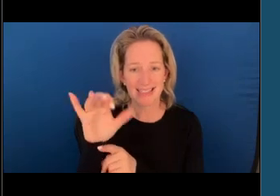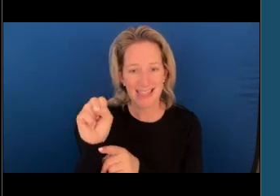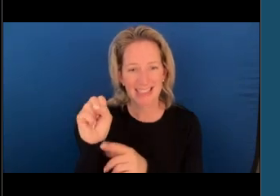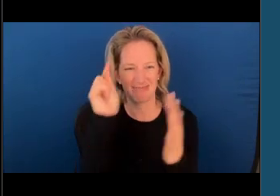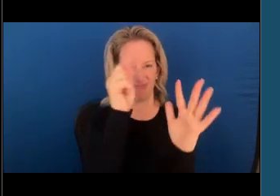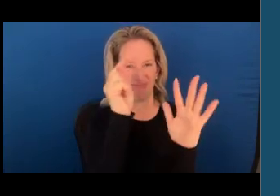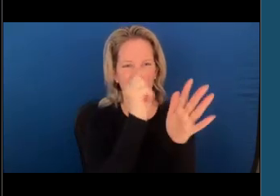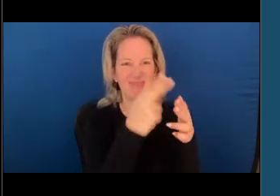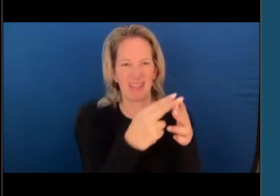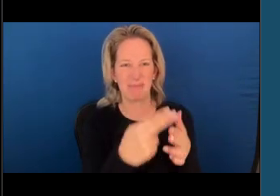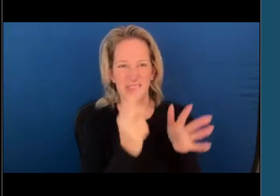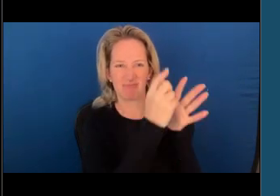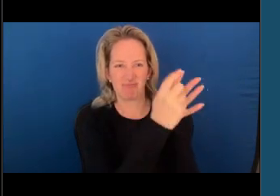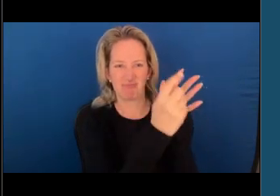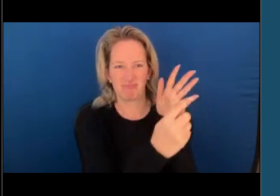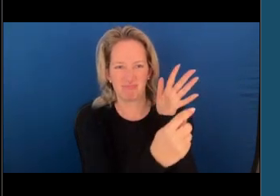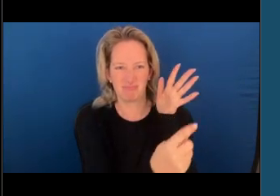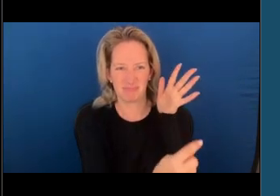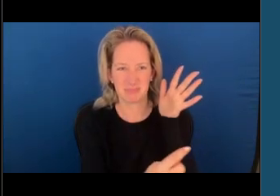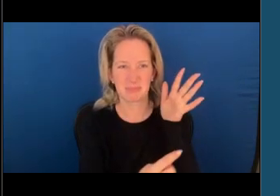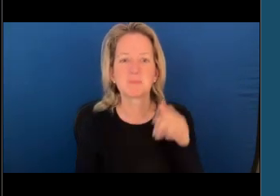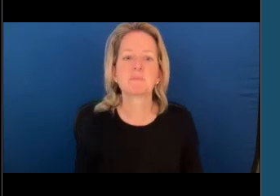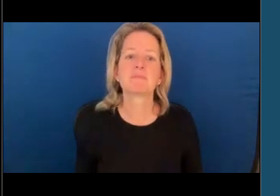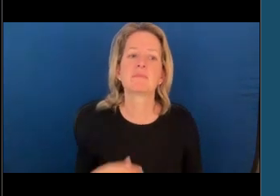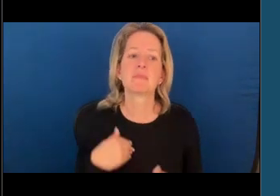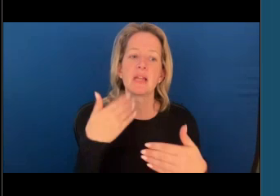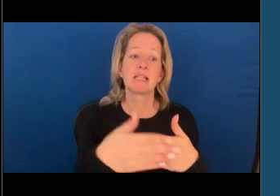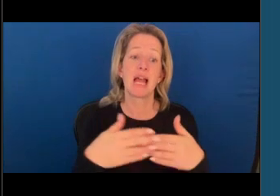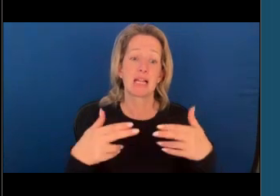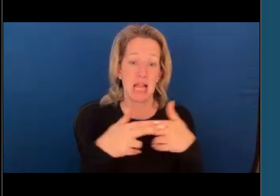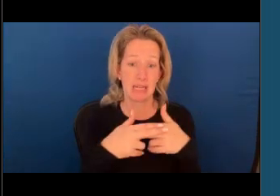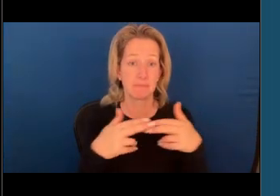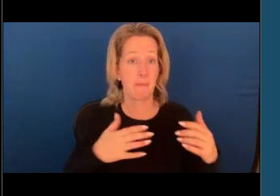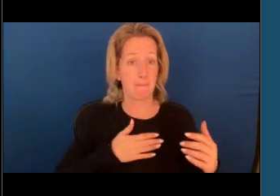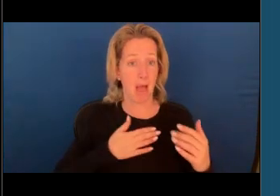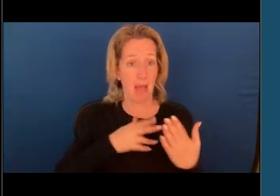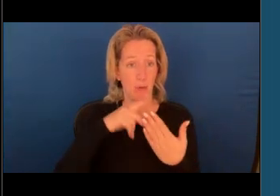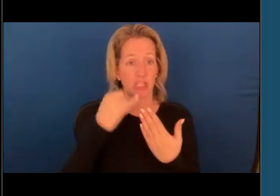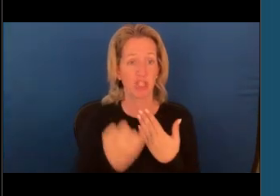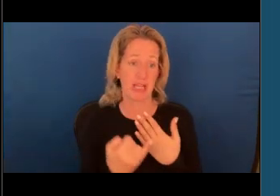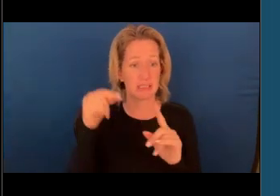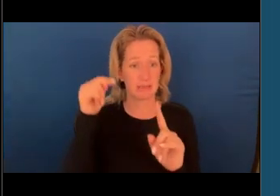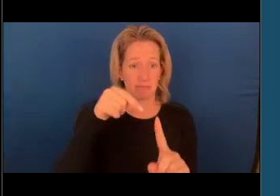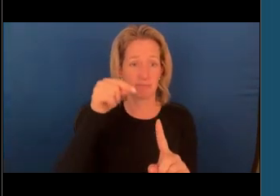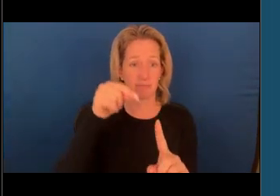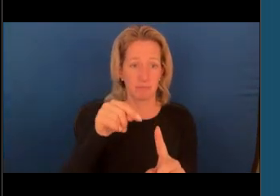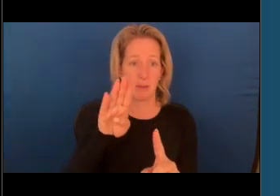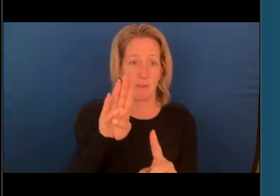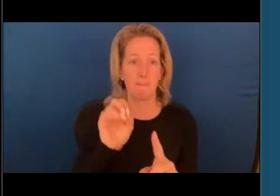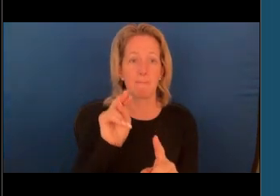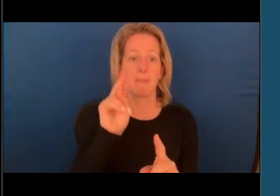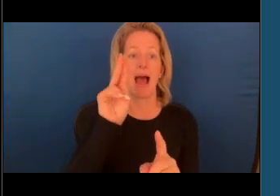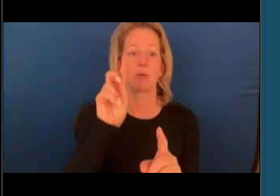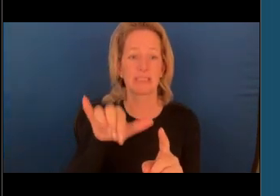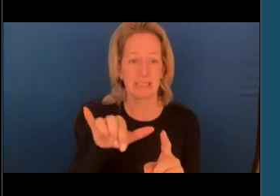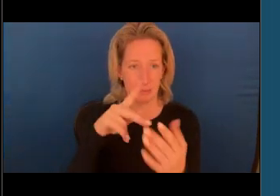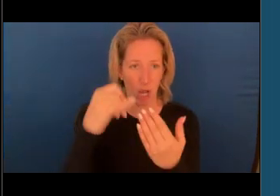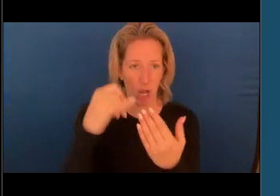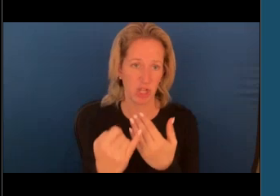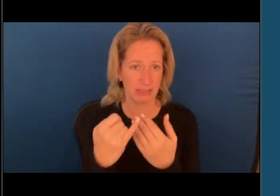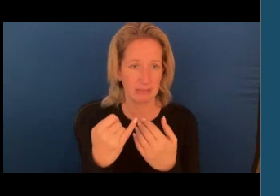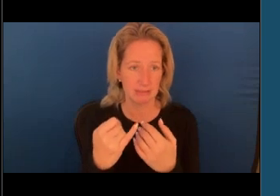Hawaii. Next slide. Just a little shout out, this is my project, the Bounty Project on the island of Oahu. We work